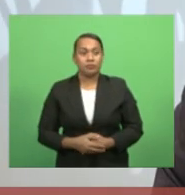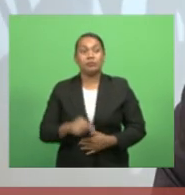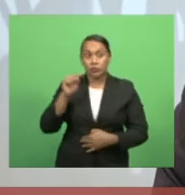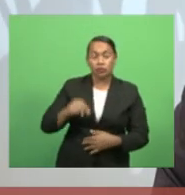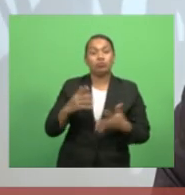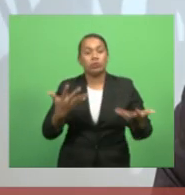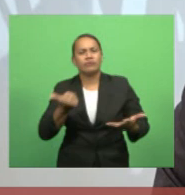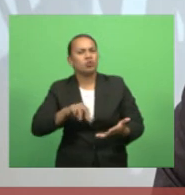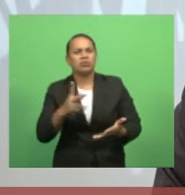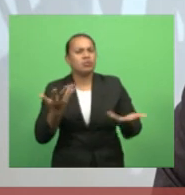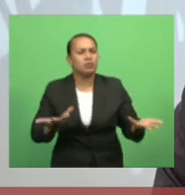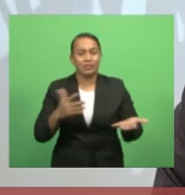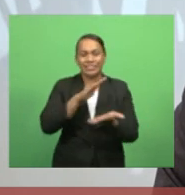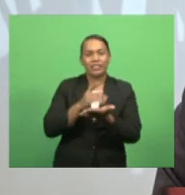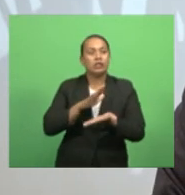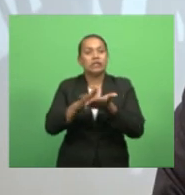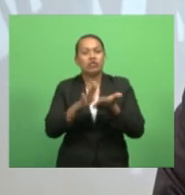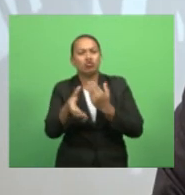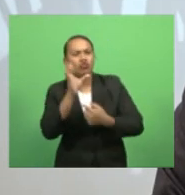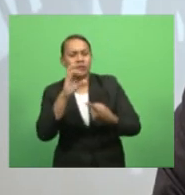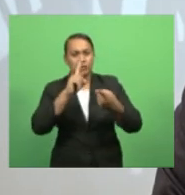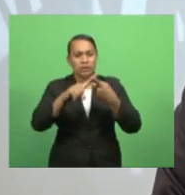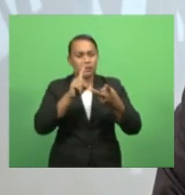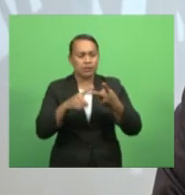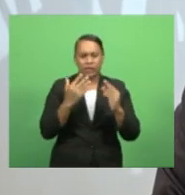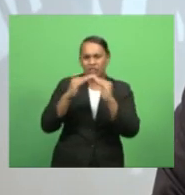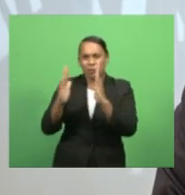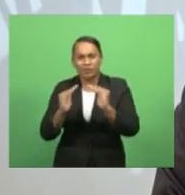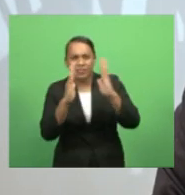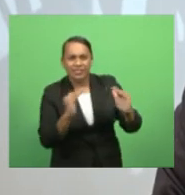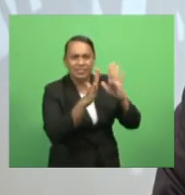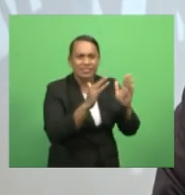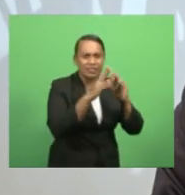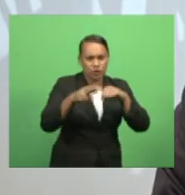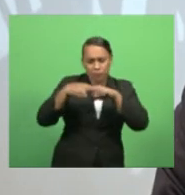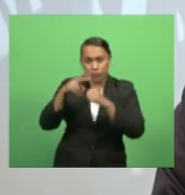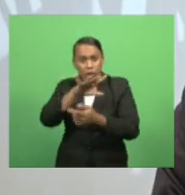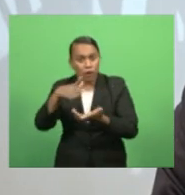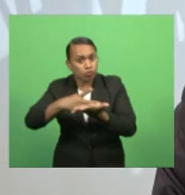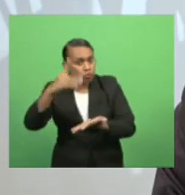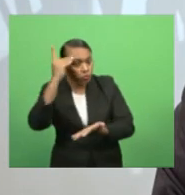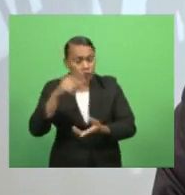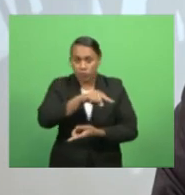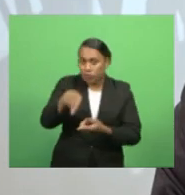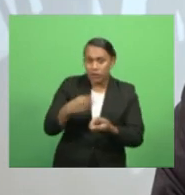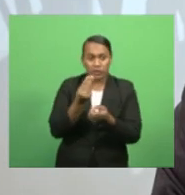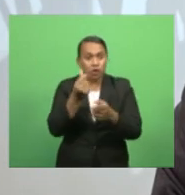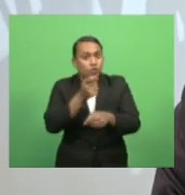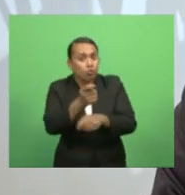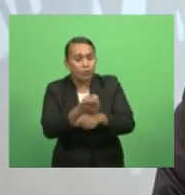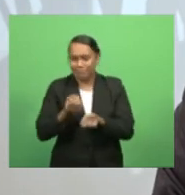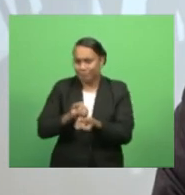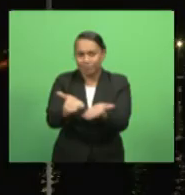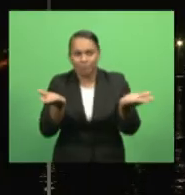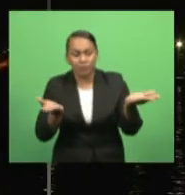water, sanitary kits, shelters, some medications, so those immediate essential needs for the